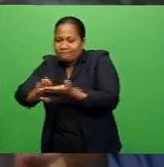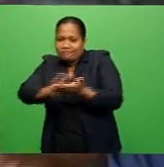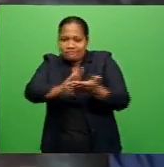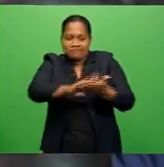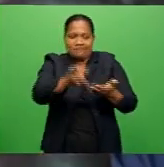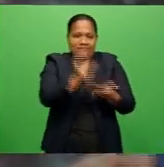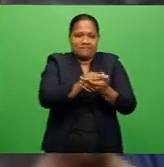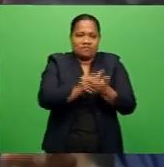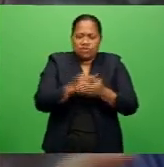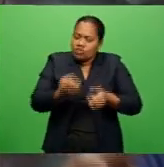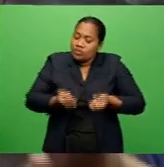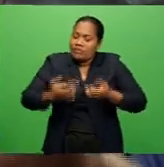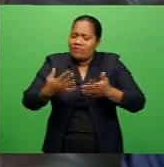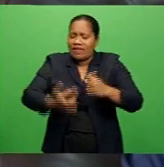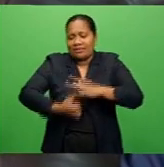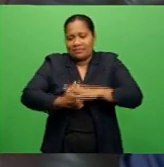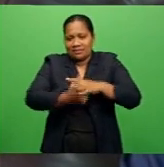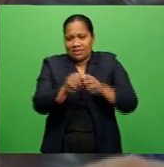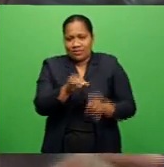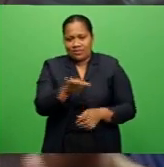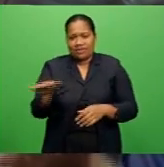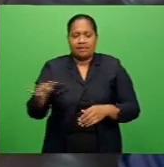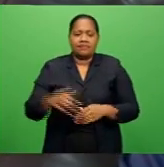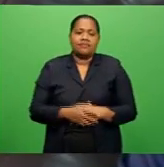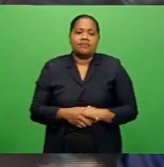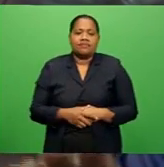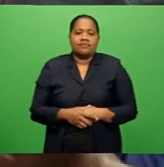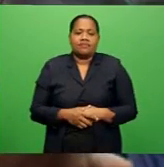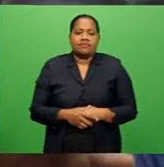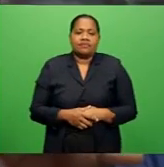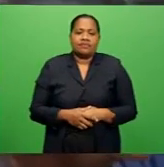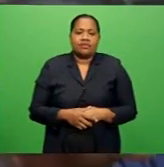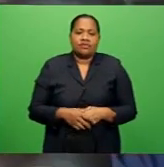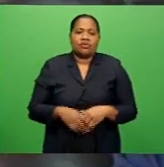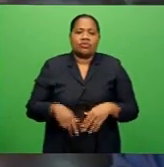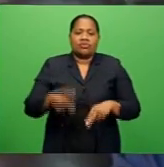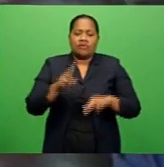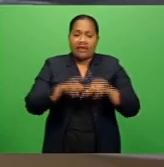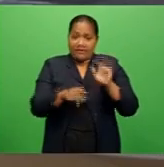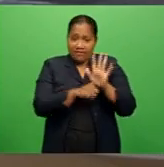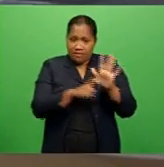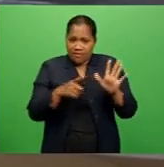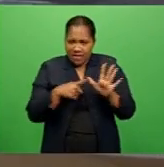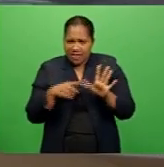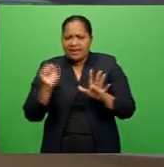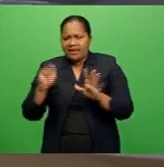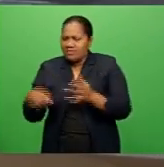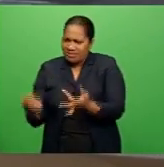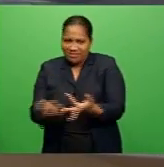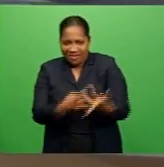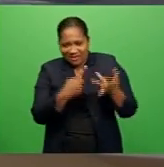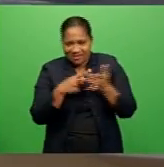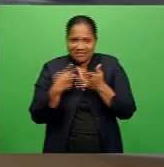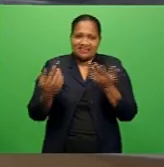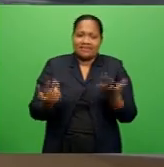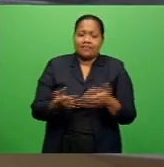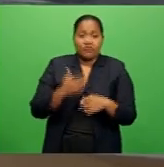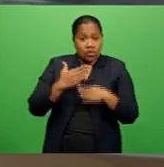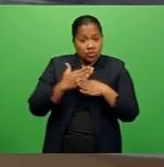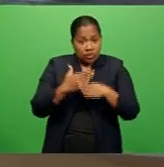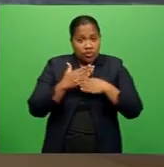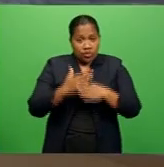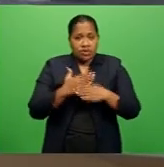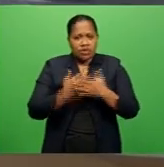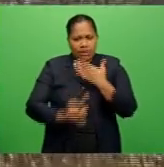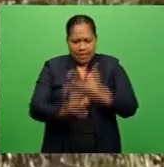Providing access to them through FRA and even CXS, and of course the islands as well. Work is also underway